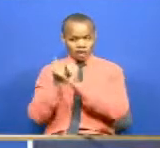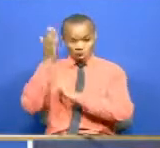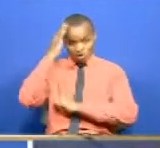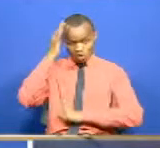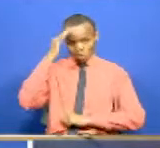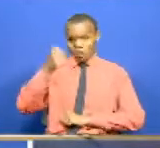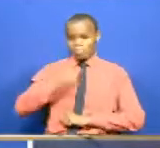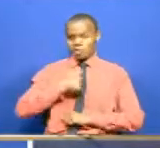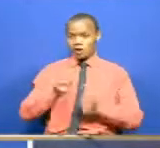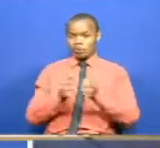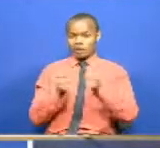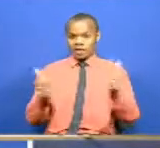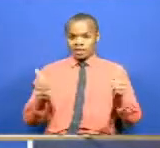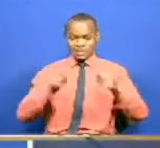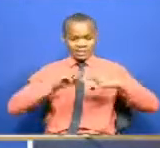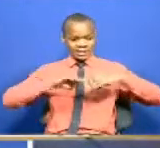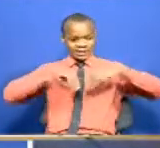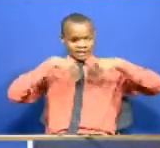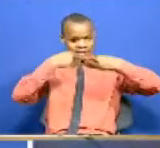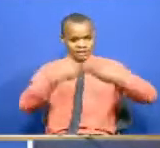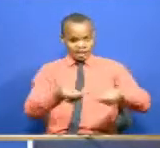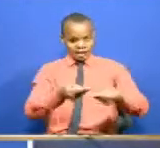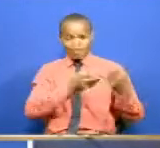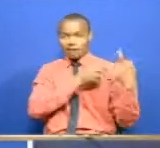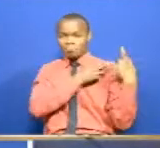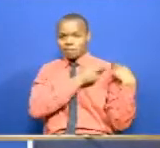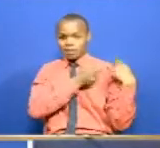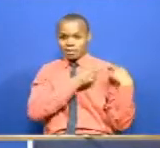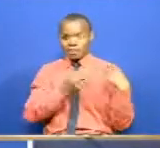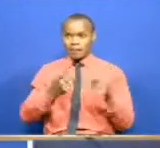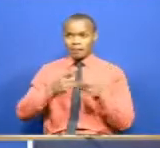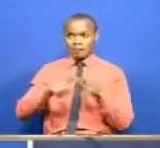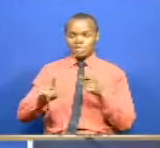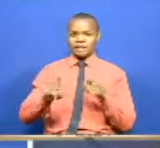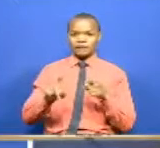We give you responsibility, but it is never complete.